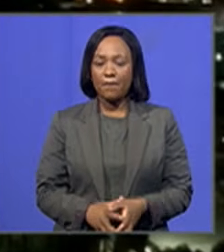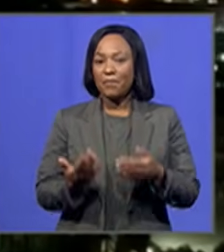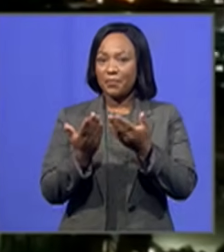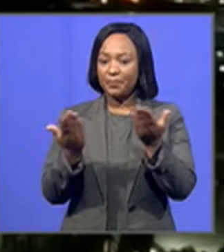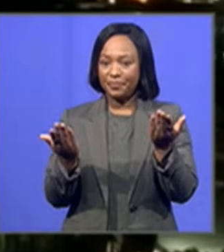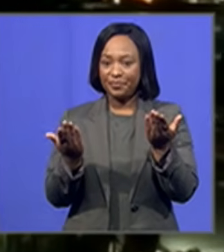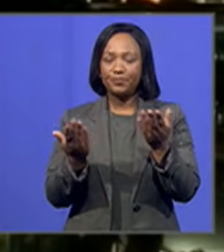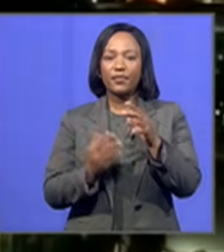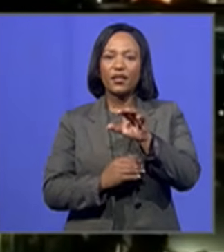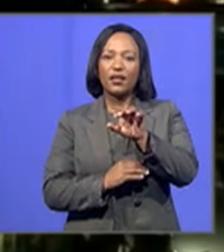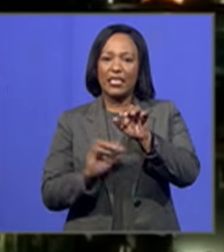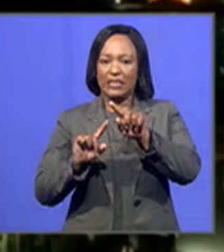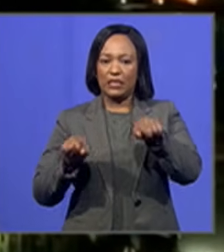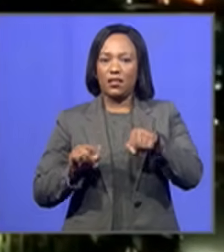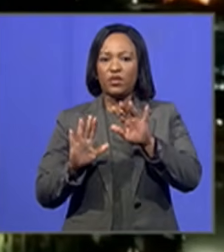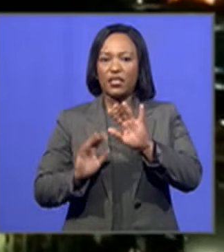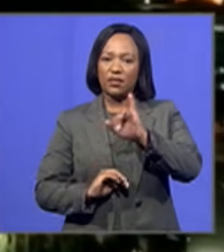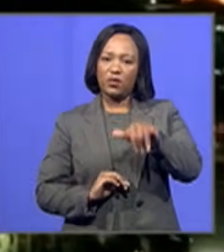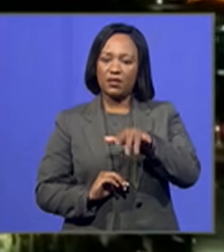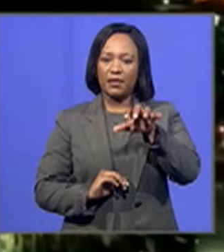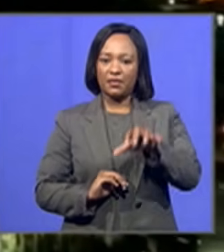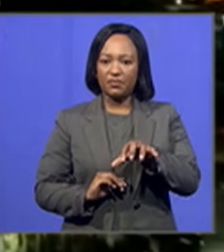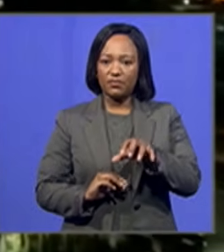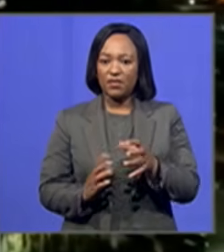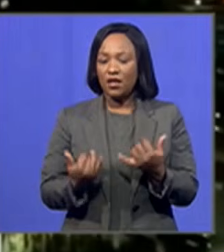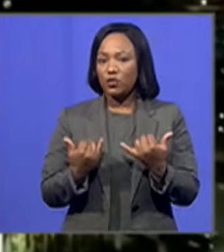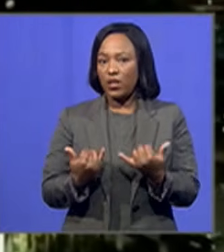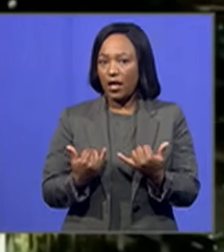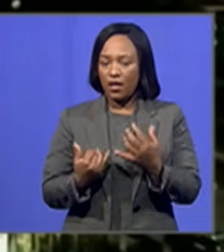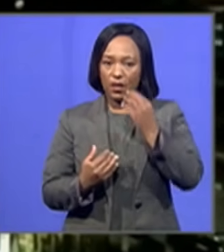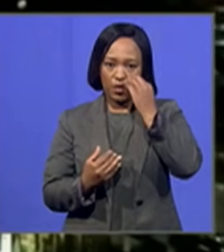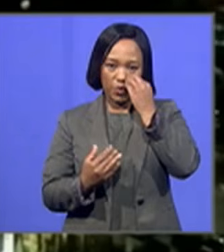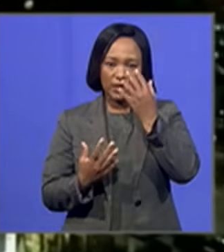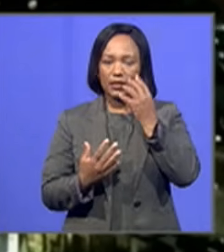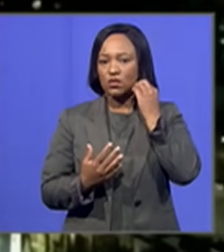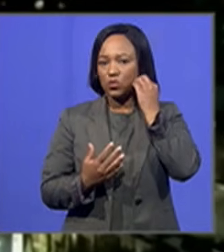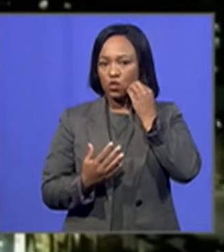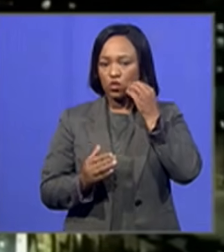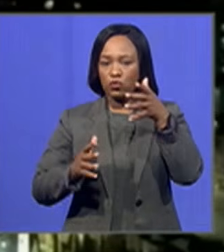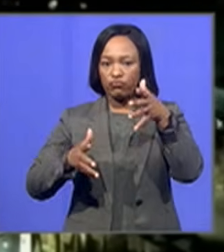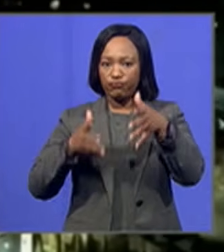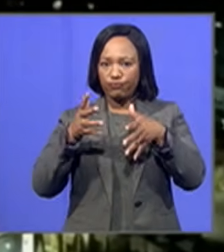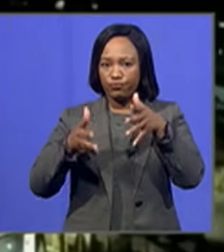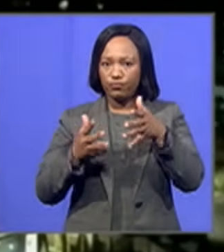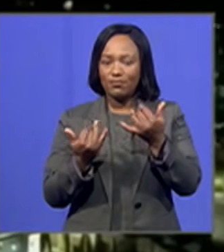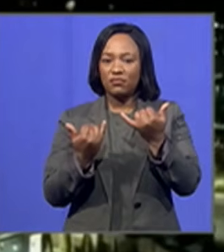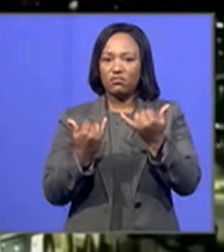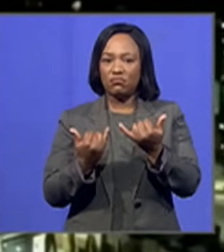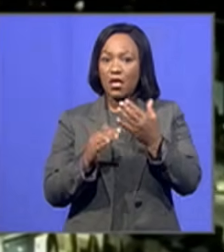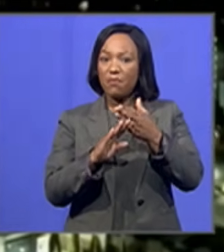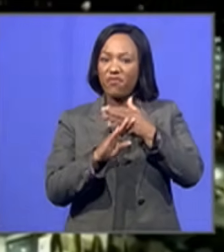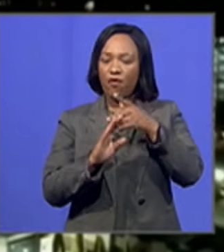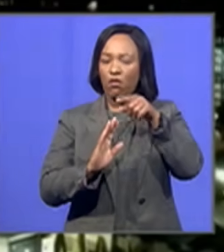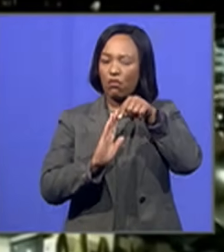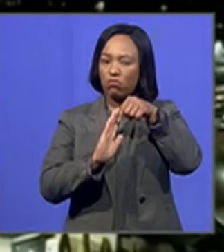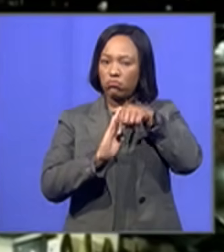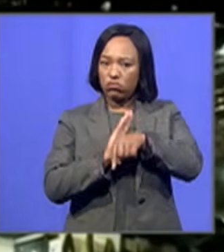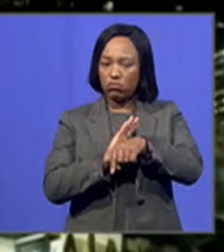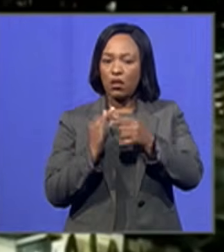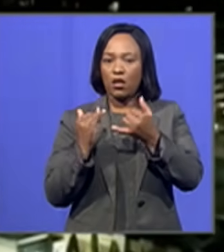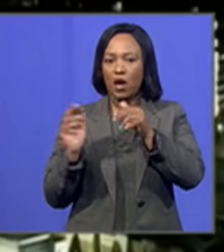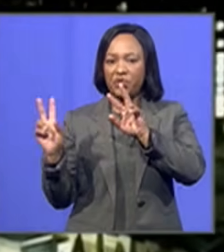Ka kotloloho ho tswa Studio 10 Auckland Park, Johannesburg, re utlisetsa kgaso ya ditaba ka puo ya Sesotho. Fela pele re kena ho tsona ka